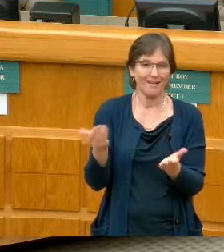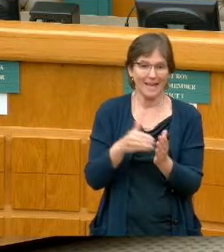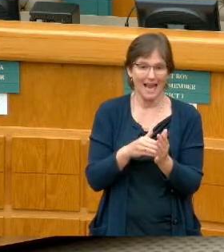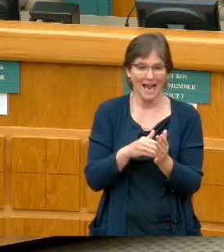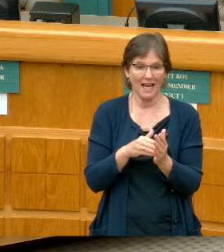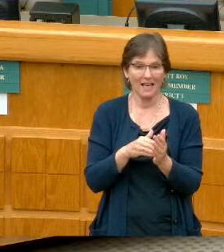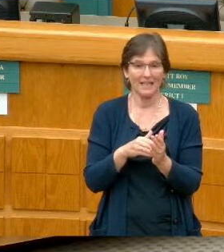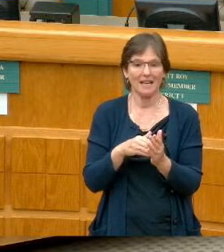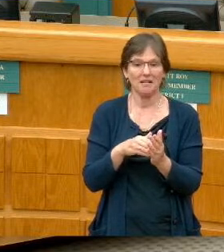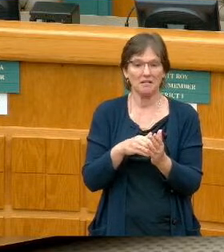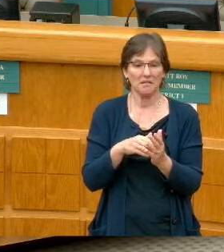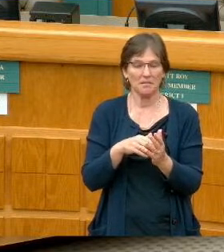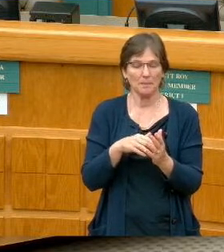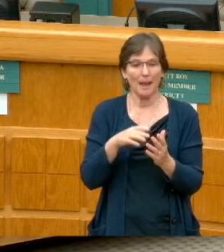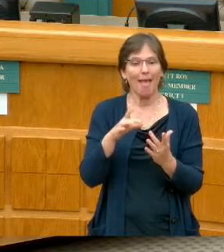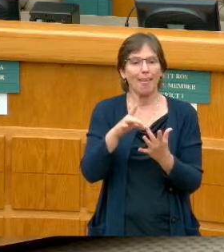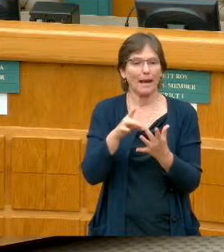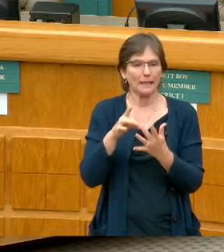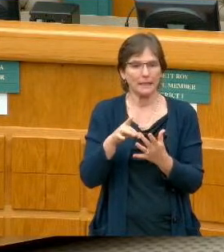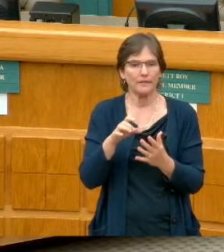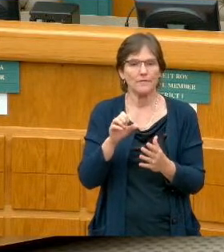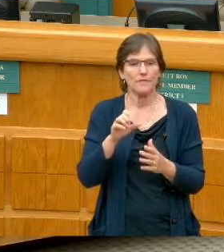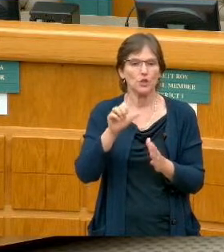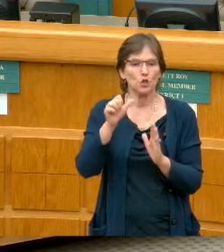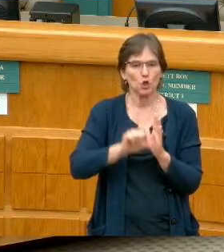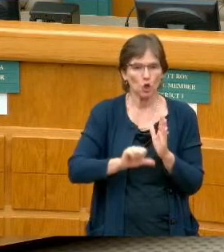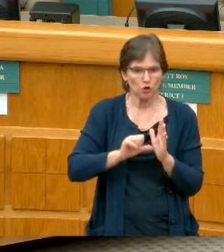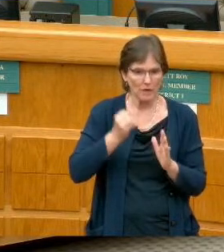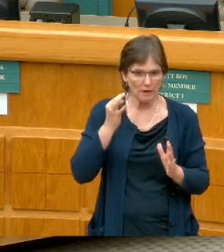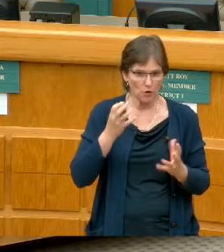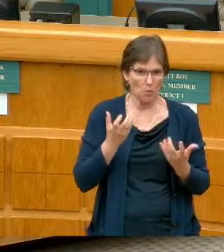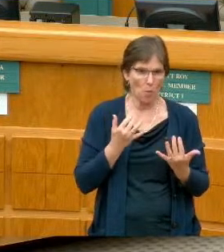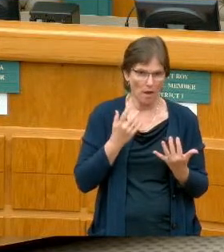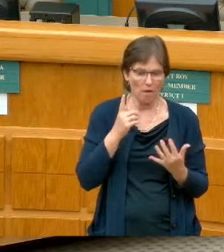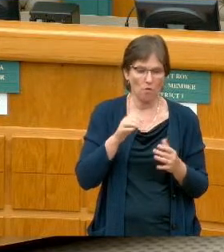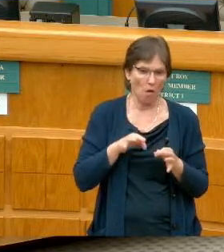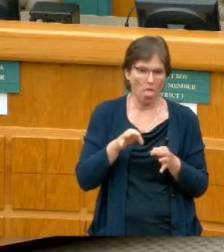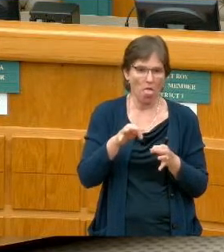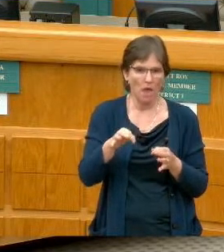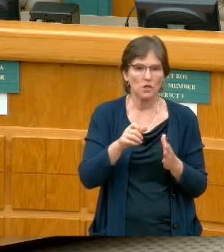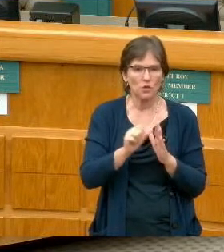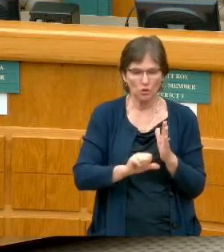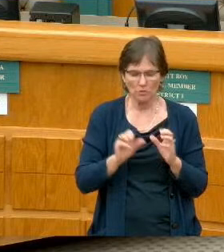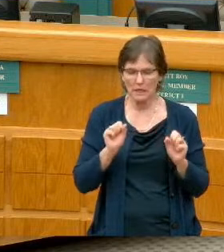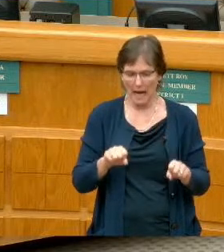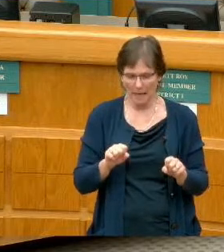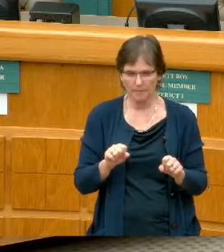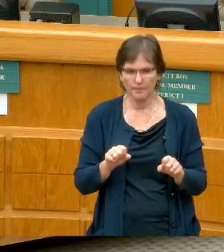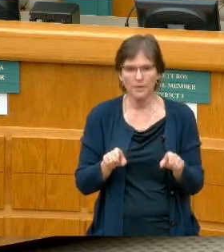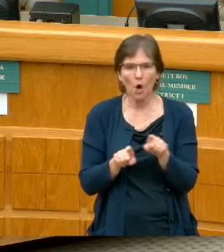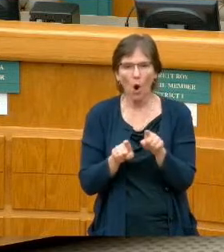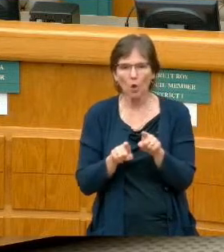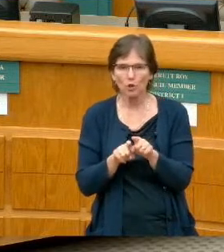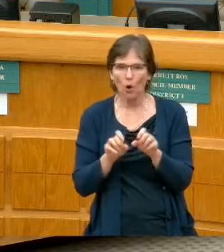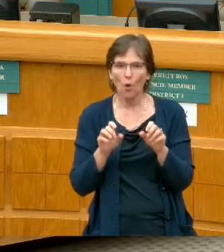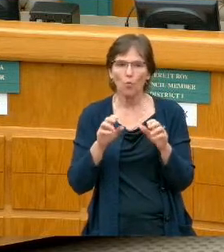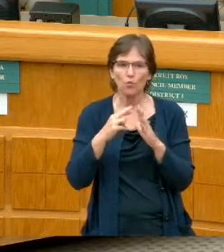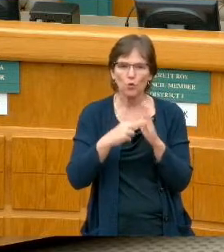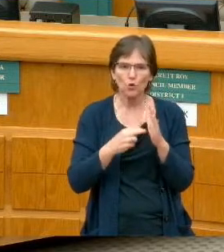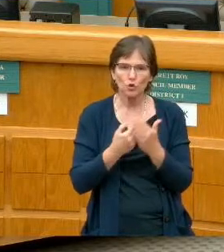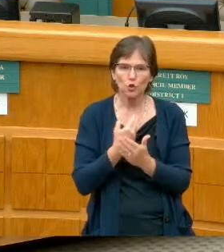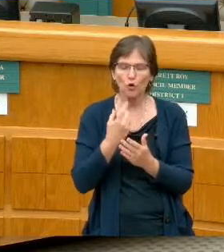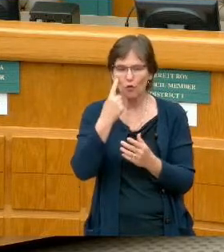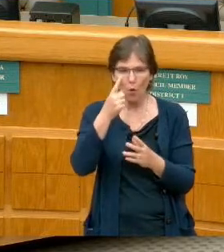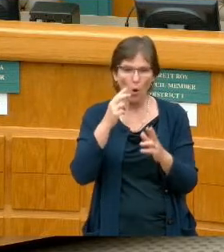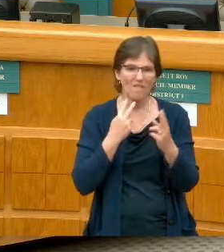also, of course, issued the new guidance relating to visitations at nursing homes and long-term care facilities across the state.